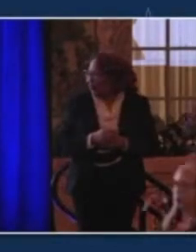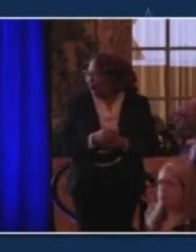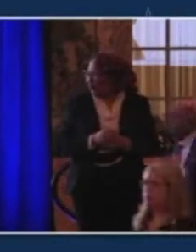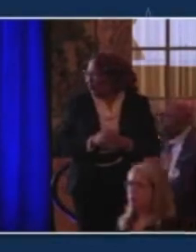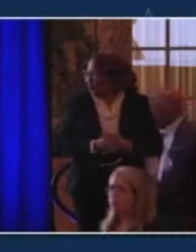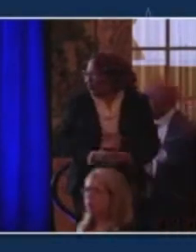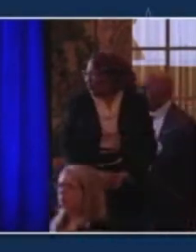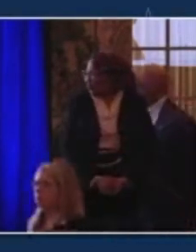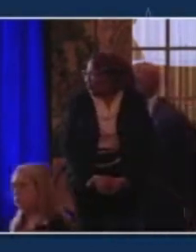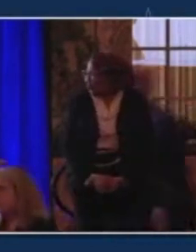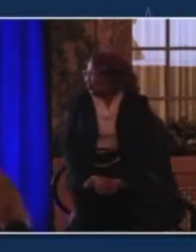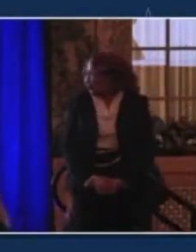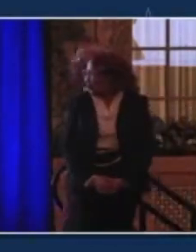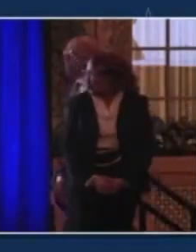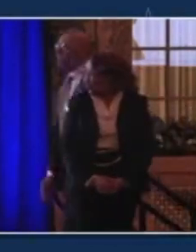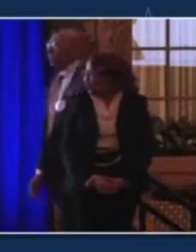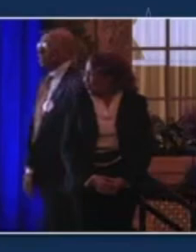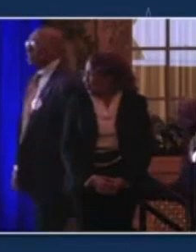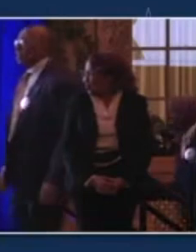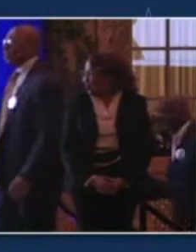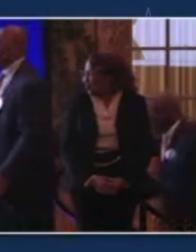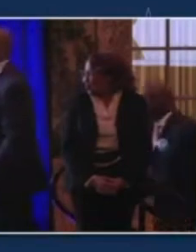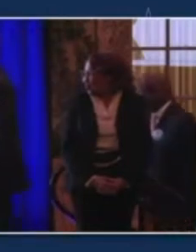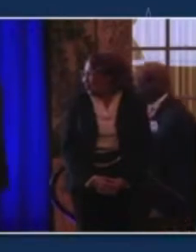Oh my goodness, thank you. It says,